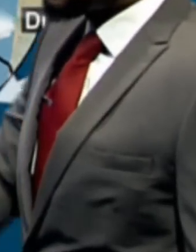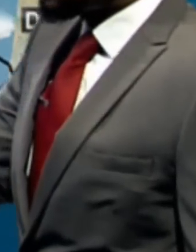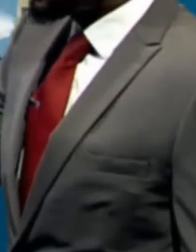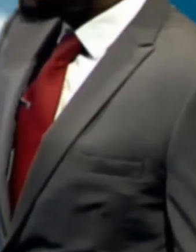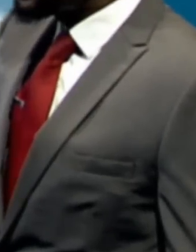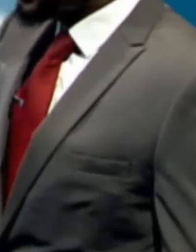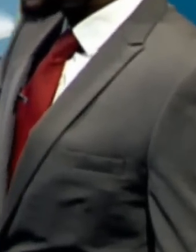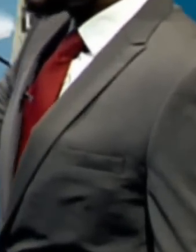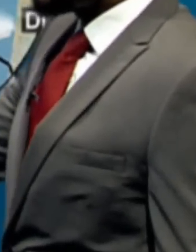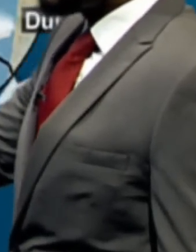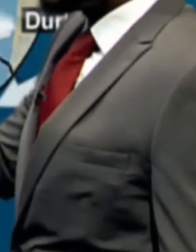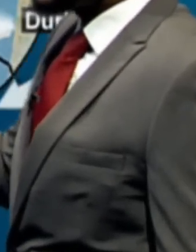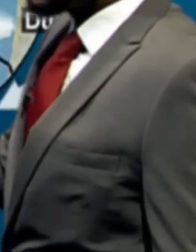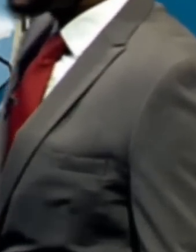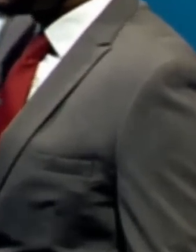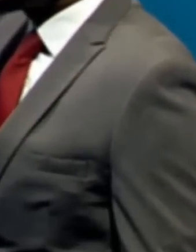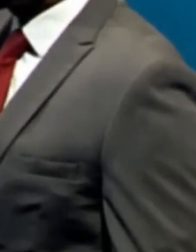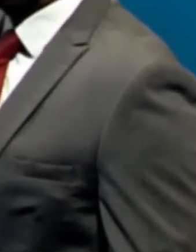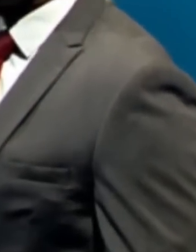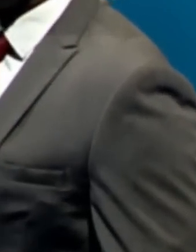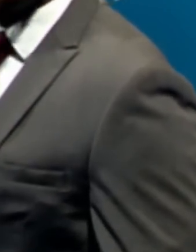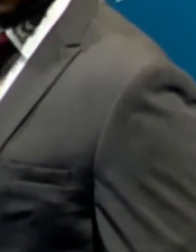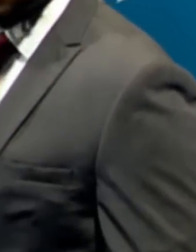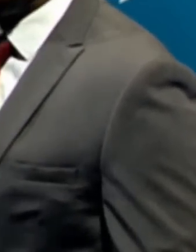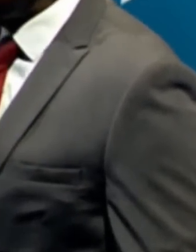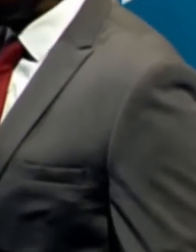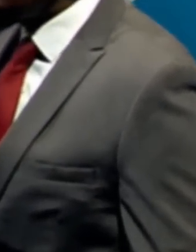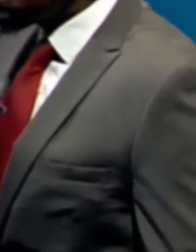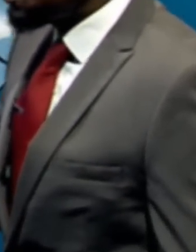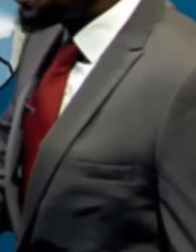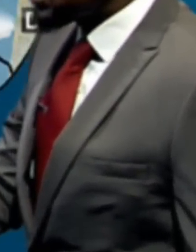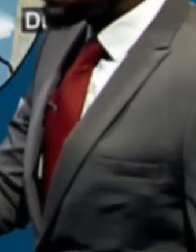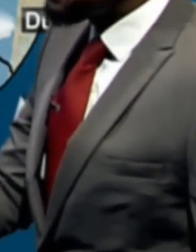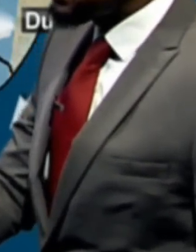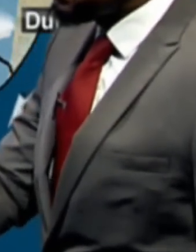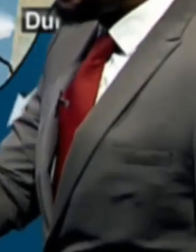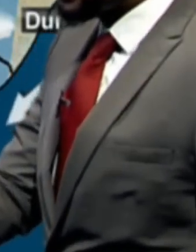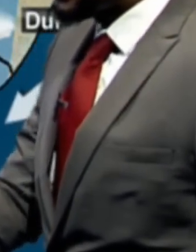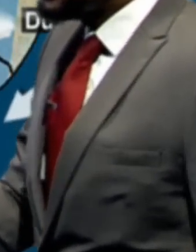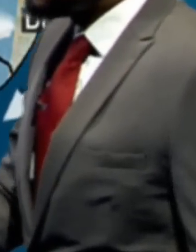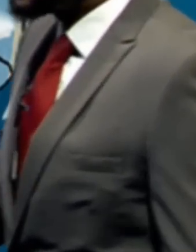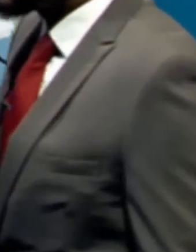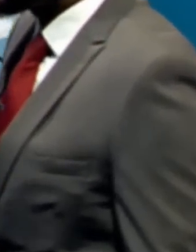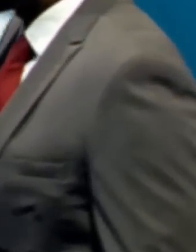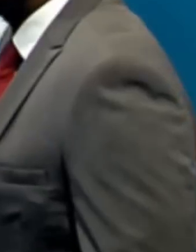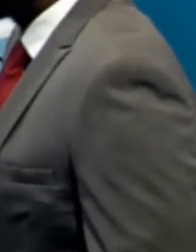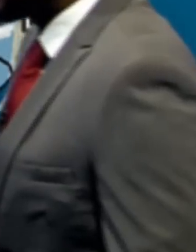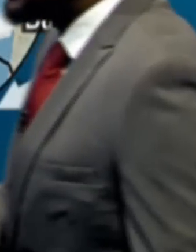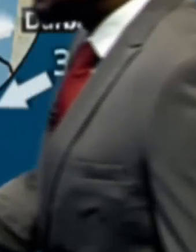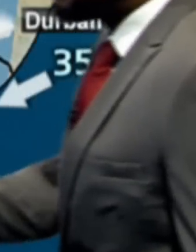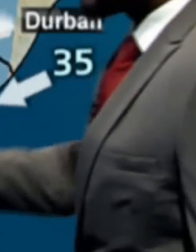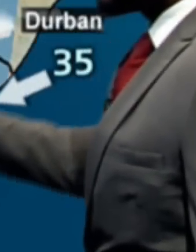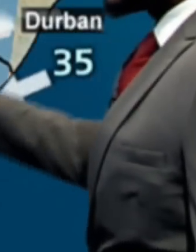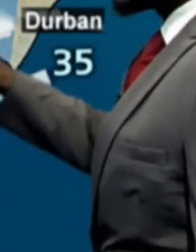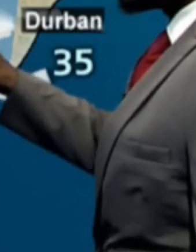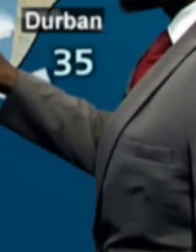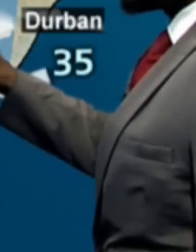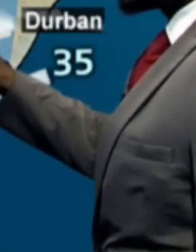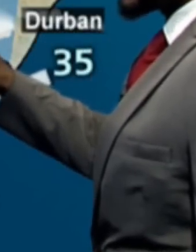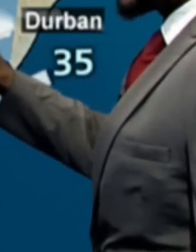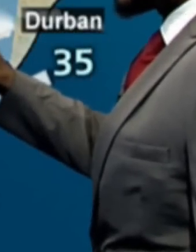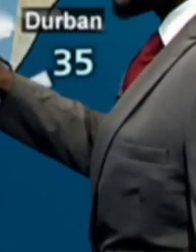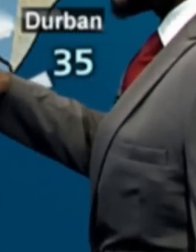ba tsa matlopotlopo di akaretse bolo ba Free State dilo tse ikgethileng ka haro ka Paloboa o tla jwale hona ka haro ka Bophirima le hona ka haro ka Boshabela empa re nyola teng